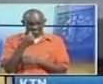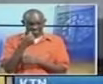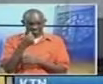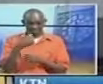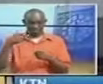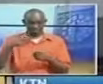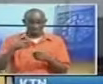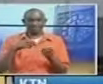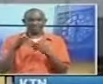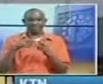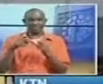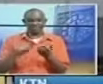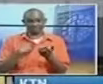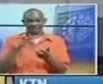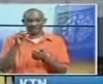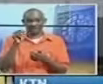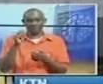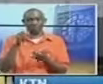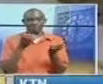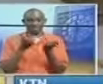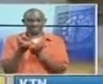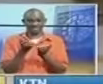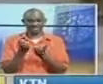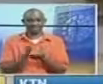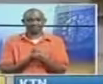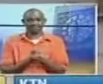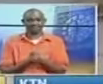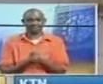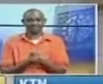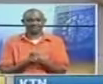Michael Karanja, KTN Business. Financial Services.